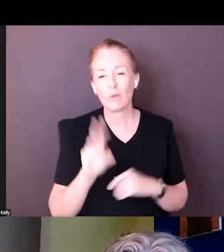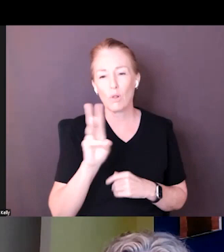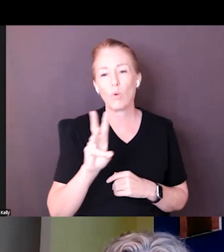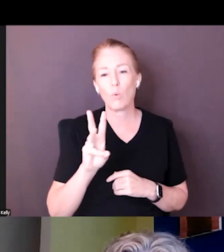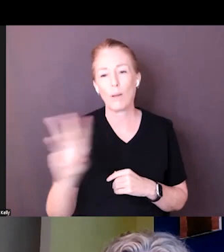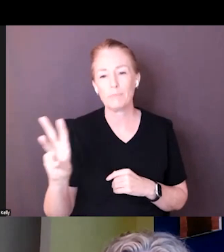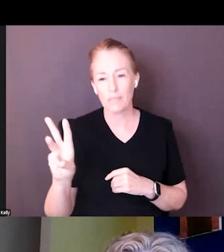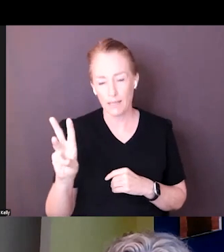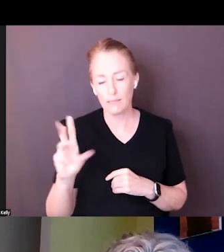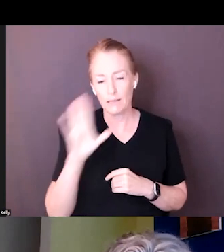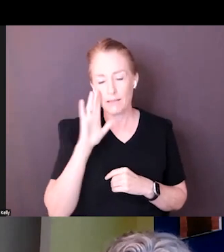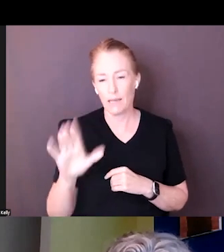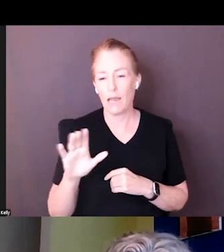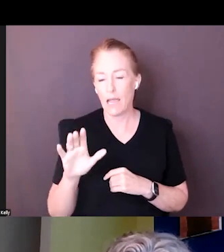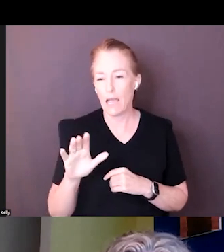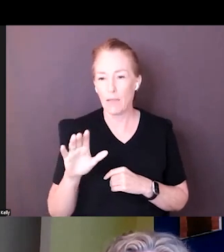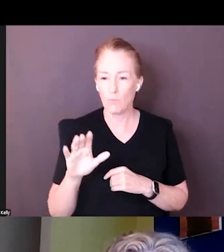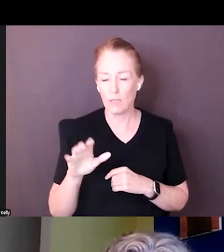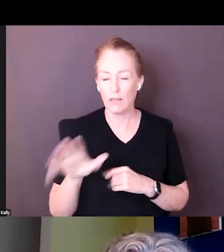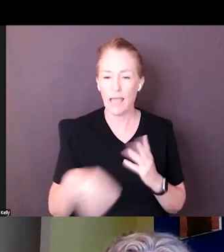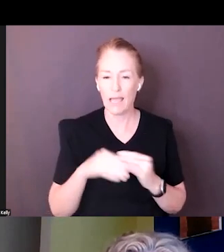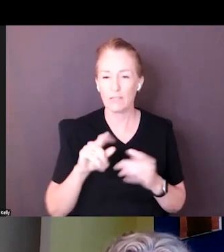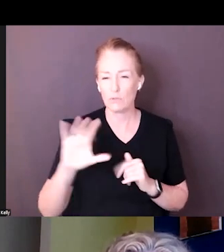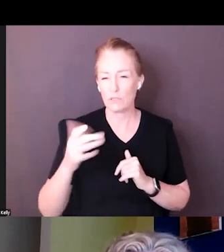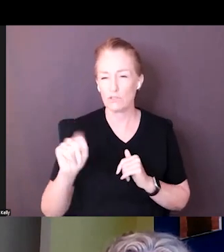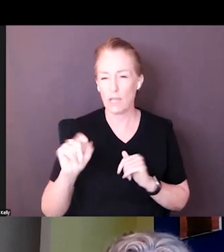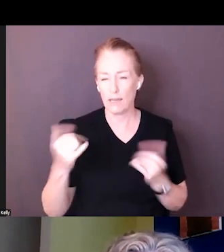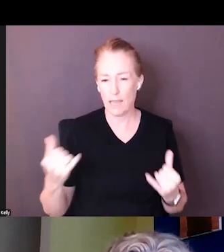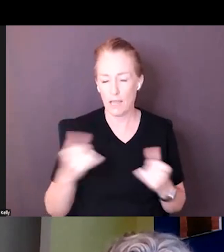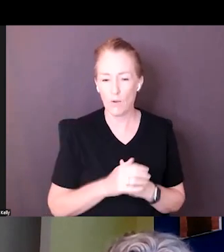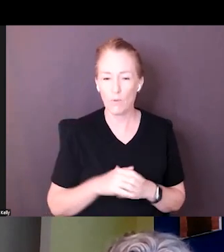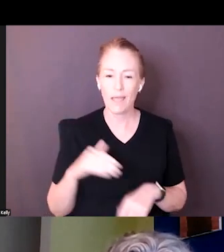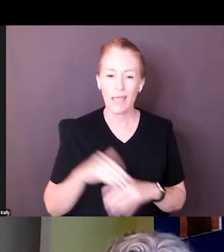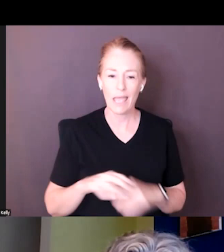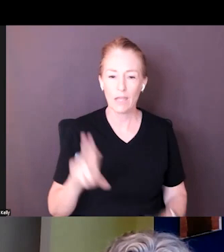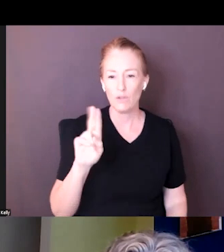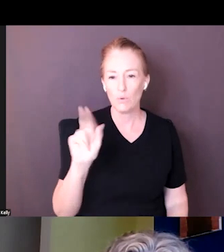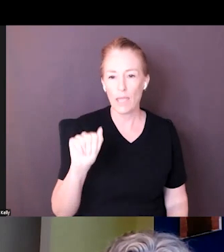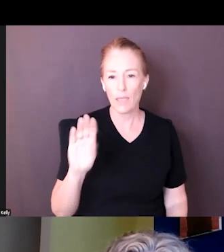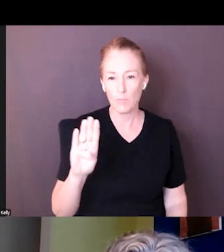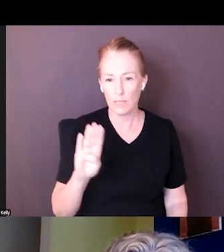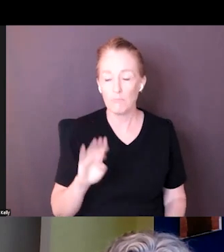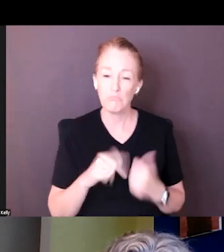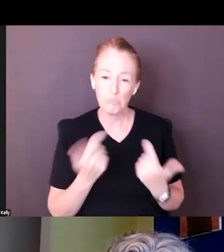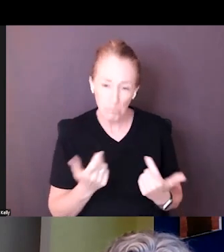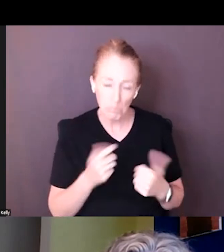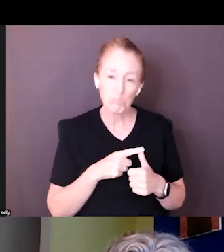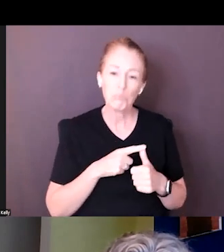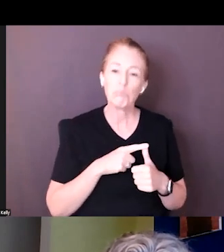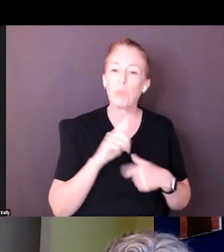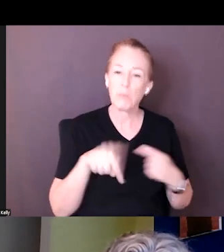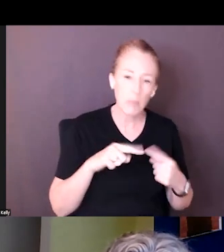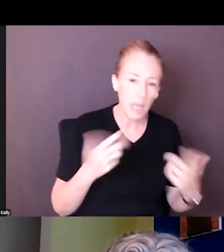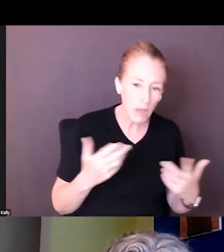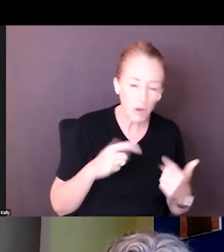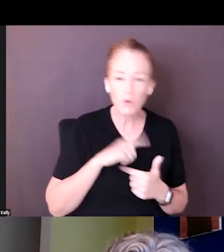is at UAB, and it kind of is more of a general, here's what we're about, here's what the study does, here's our advocacy, and